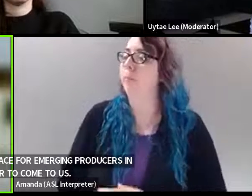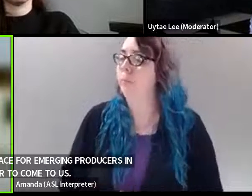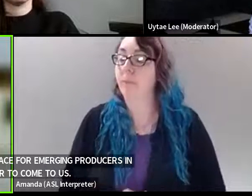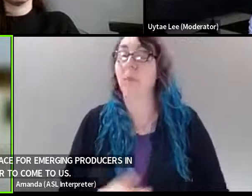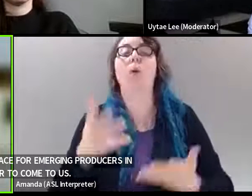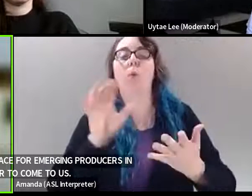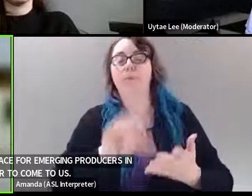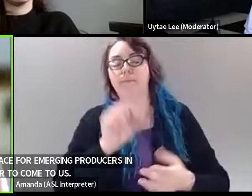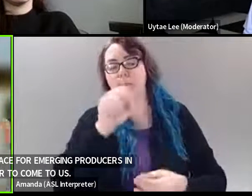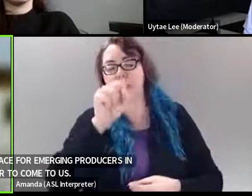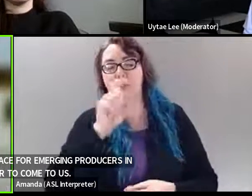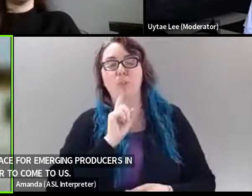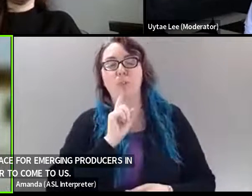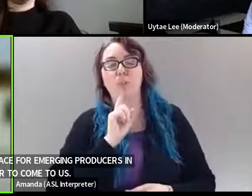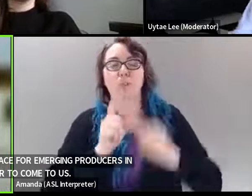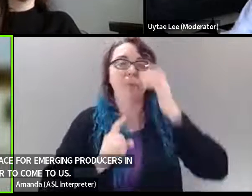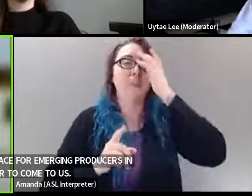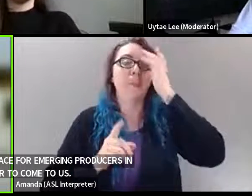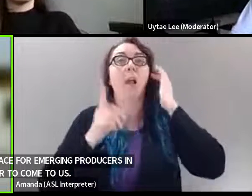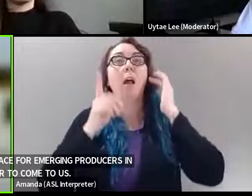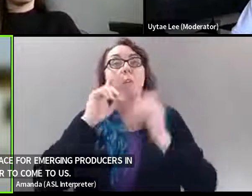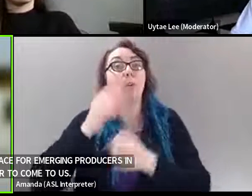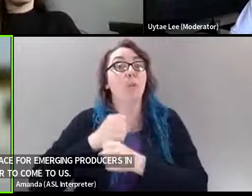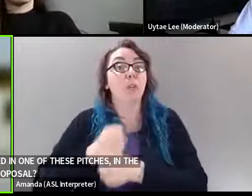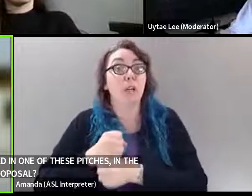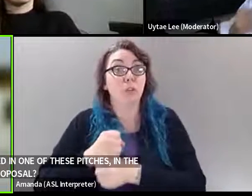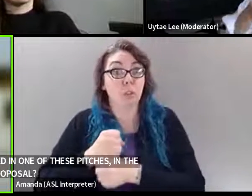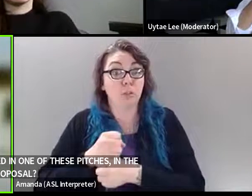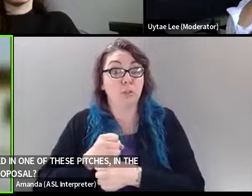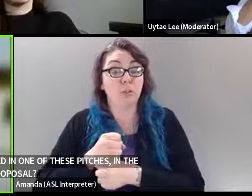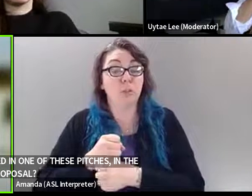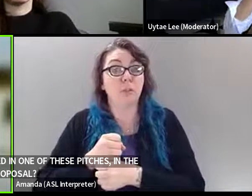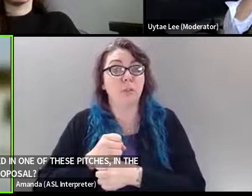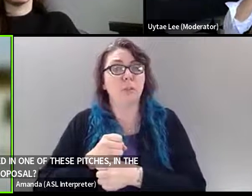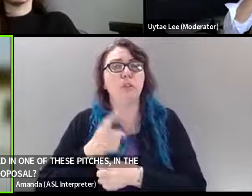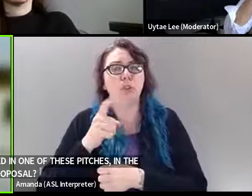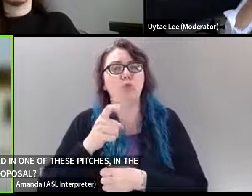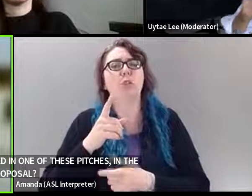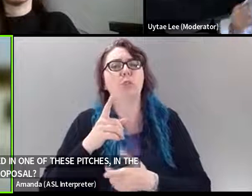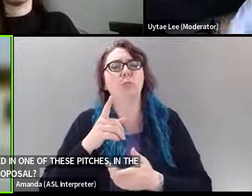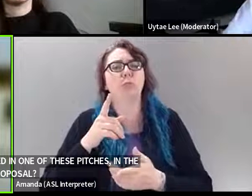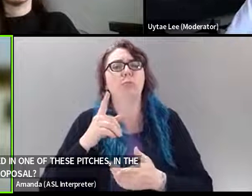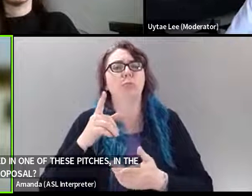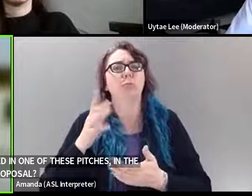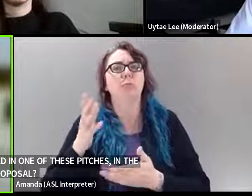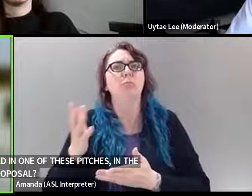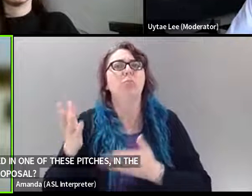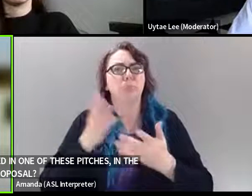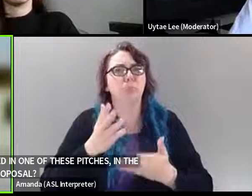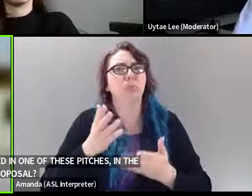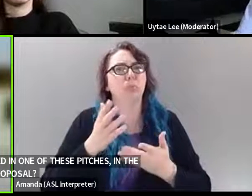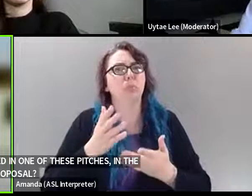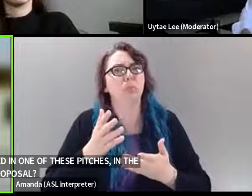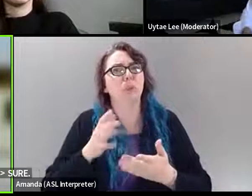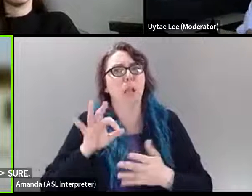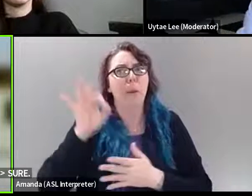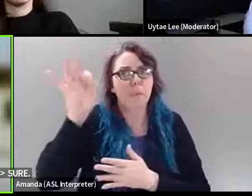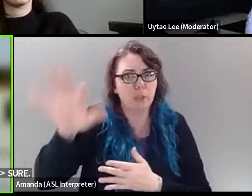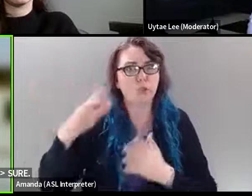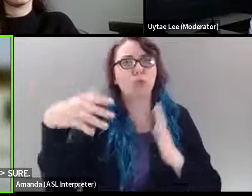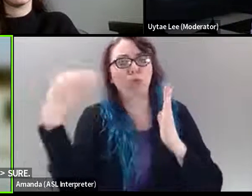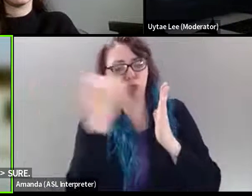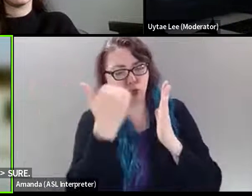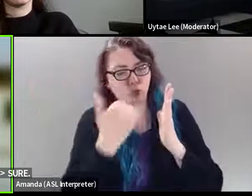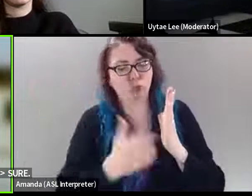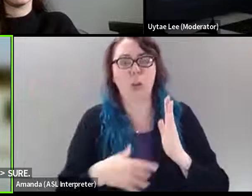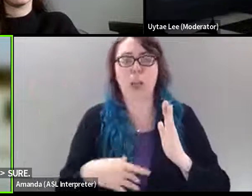production, you want to come with something really fulsome. So you want to come with a pitch deck, you want to come with a demo,